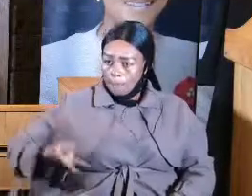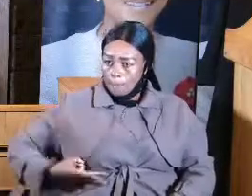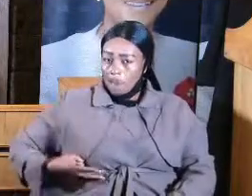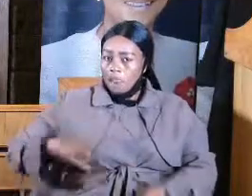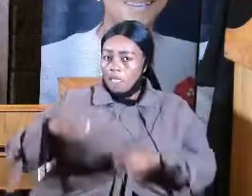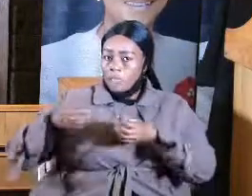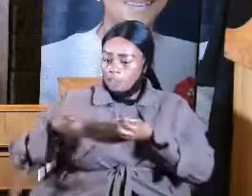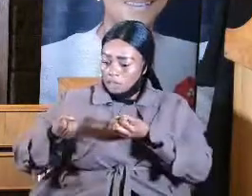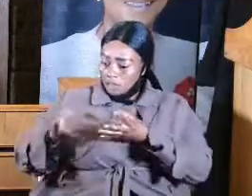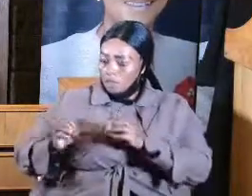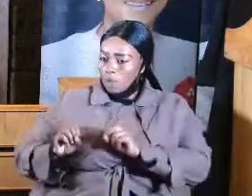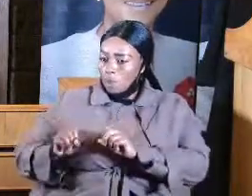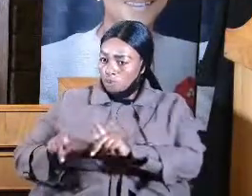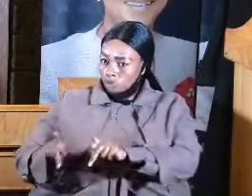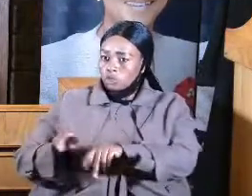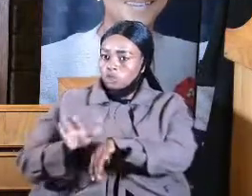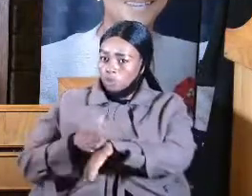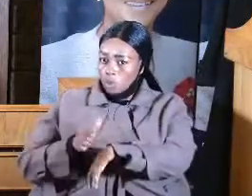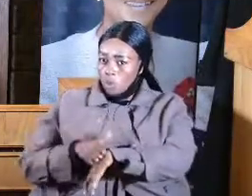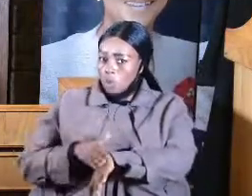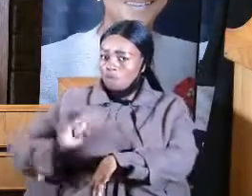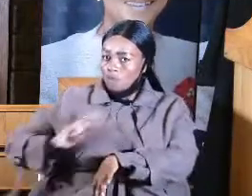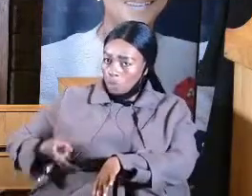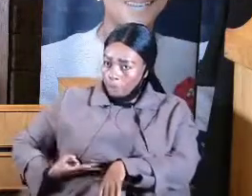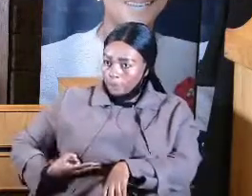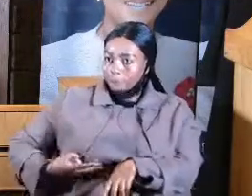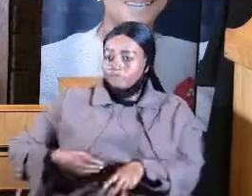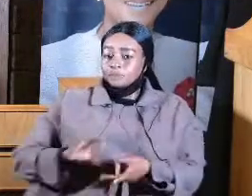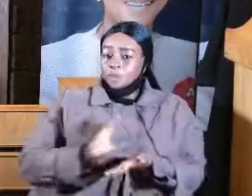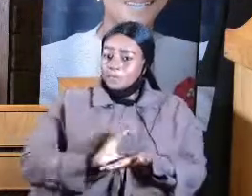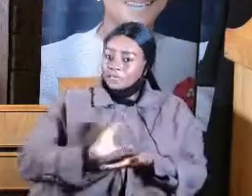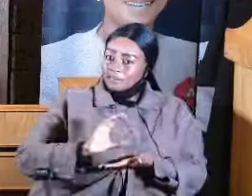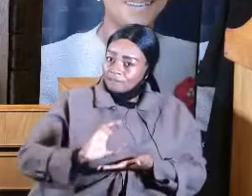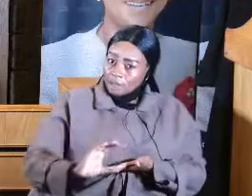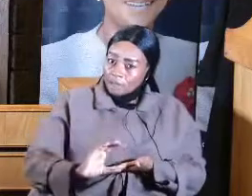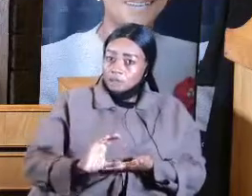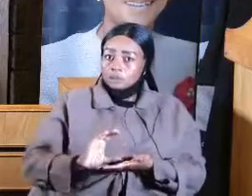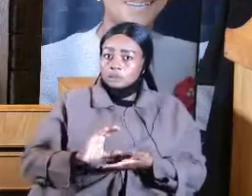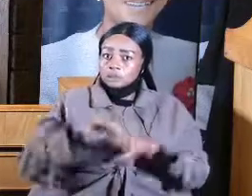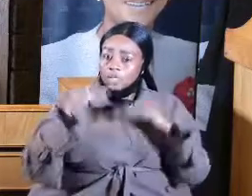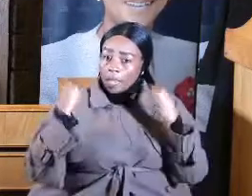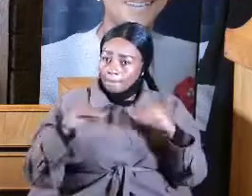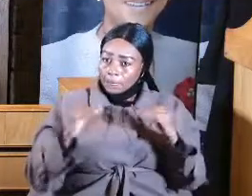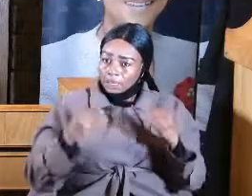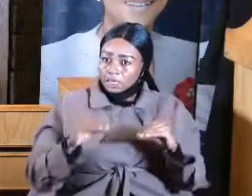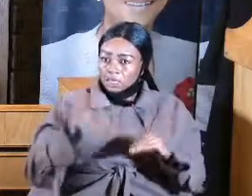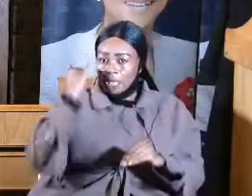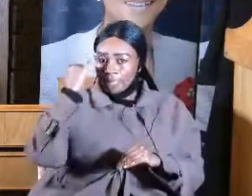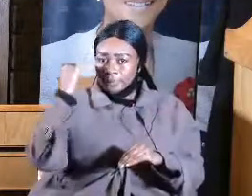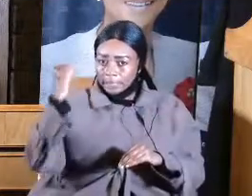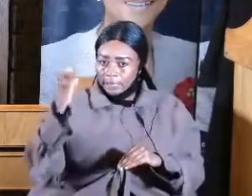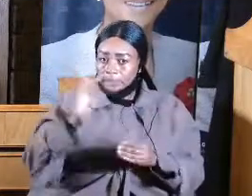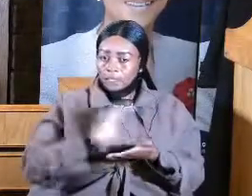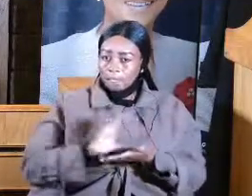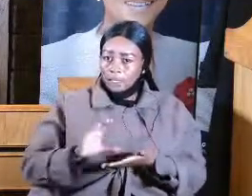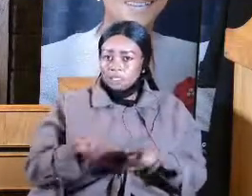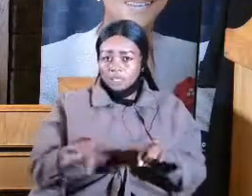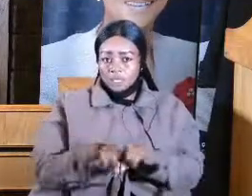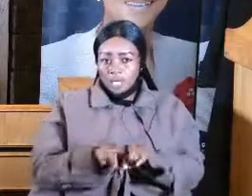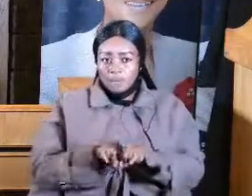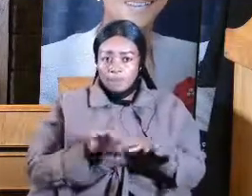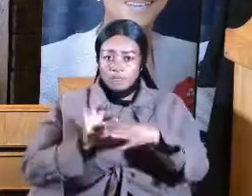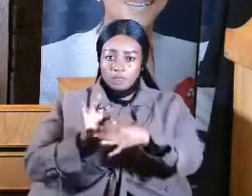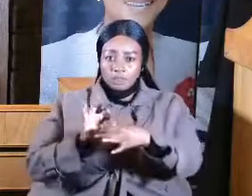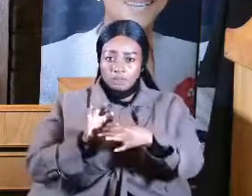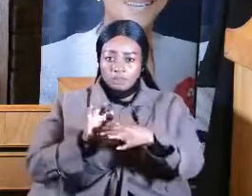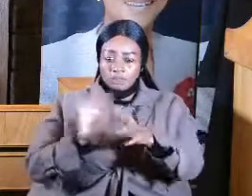Give more job opportunities for women. Invest in women entrepreneurial ideas like cooperatives.